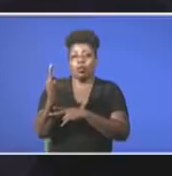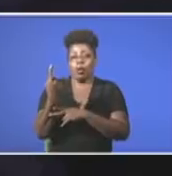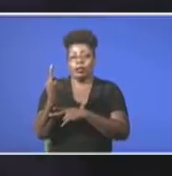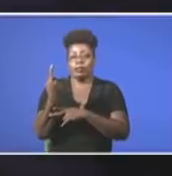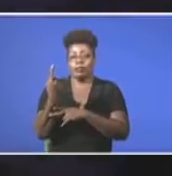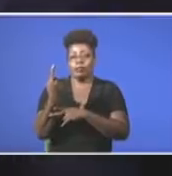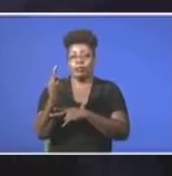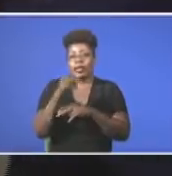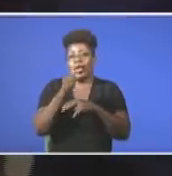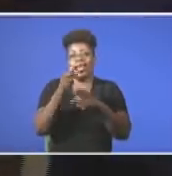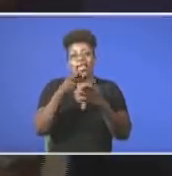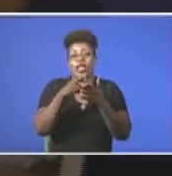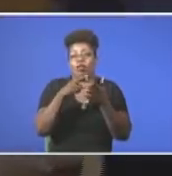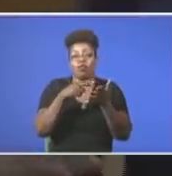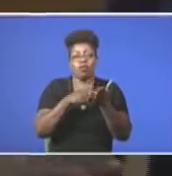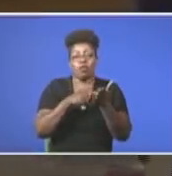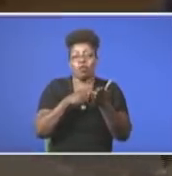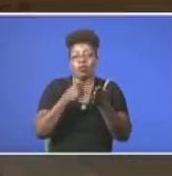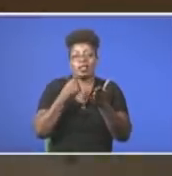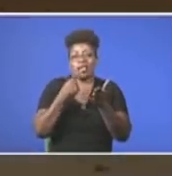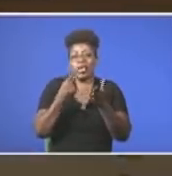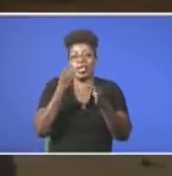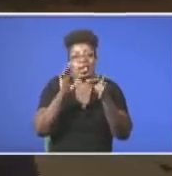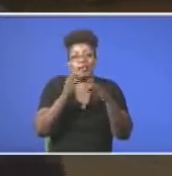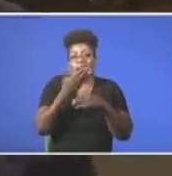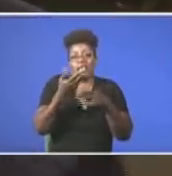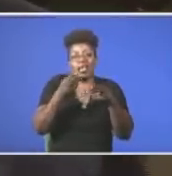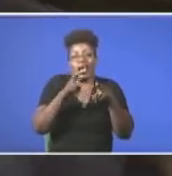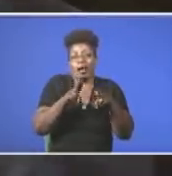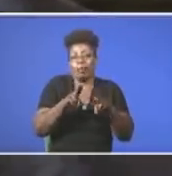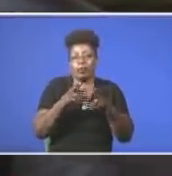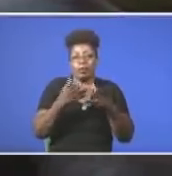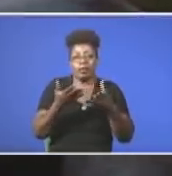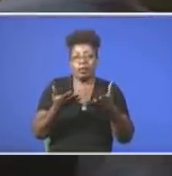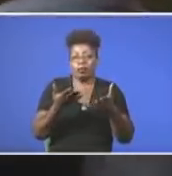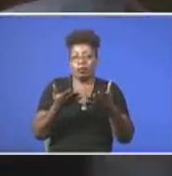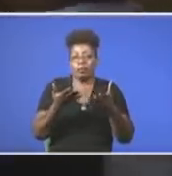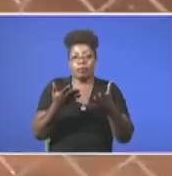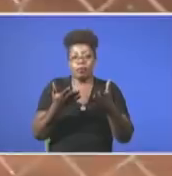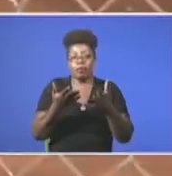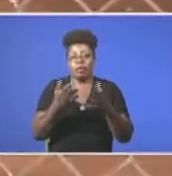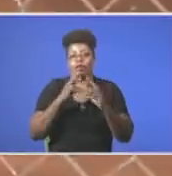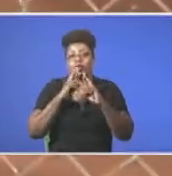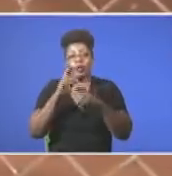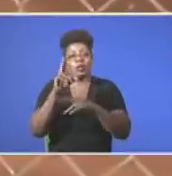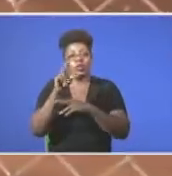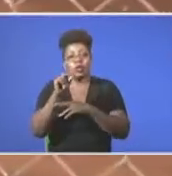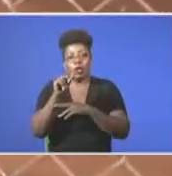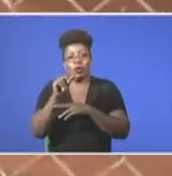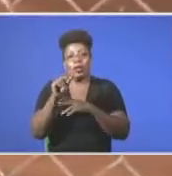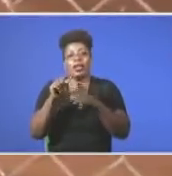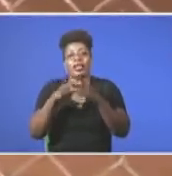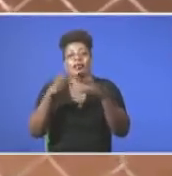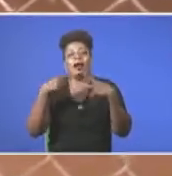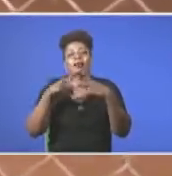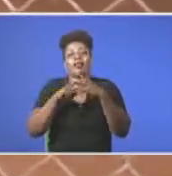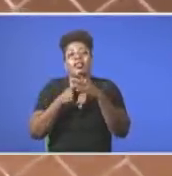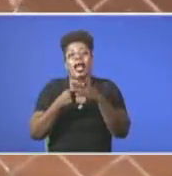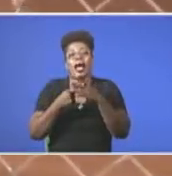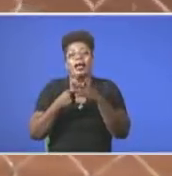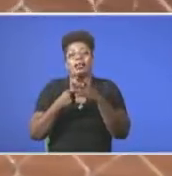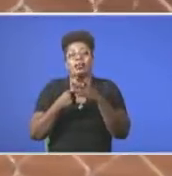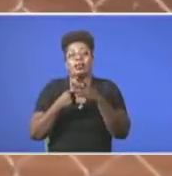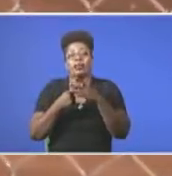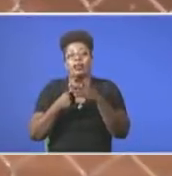there any rules to say maybe, something happens here and there? Or? No. This game has to start over. The game is not